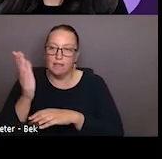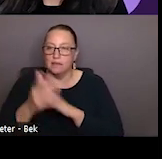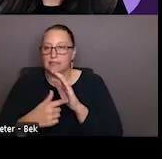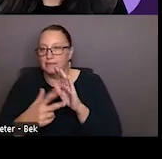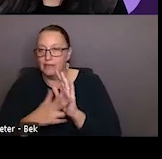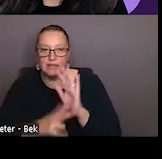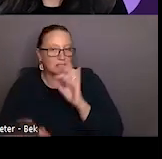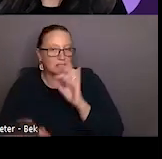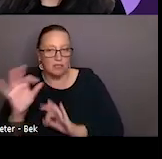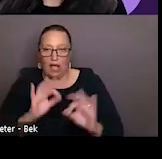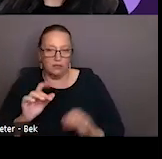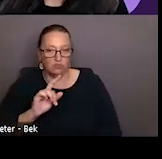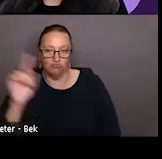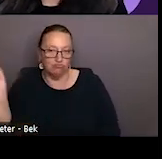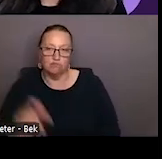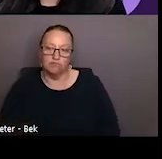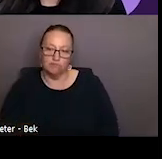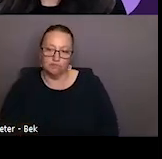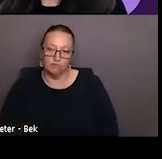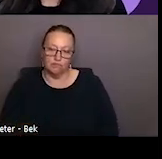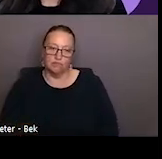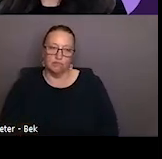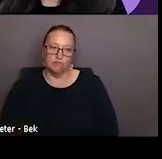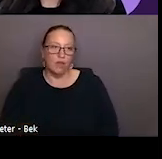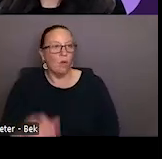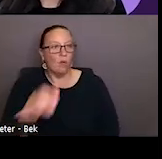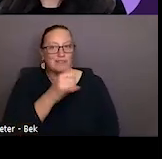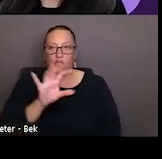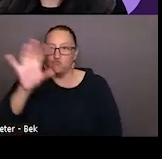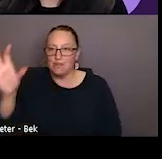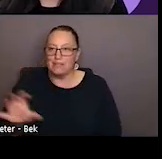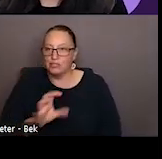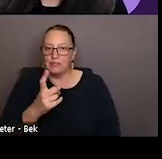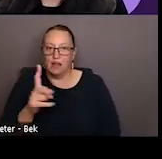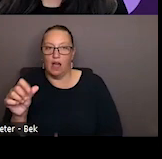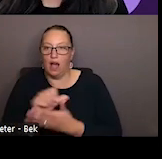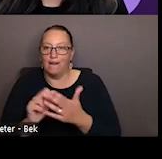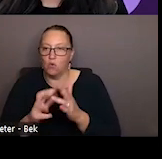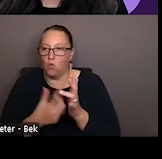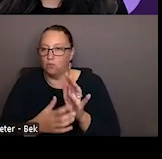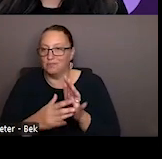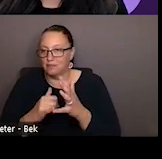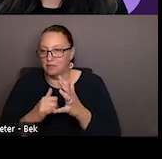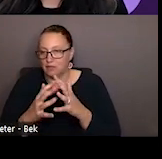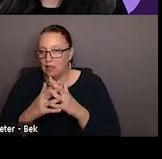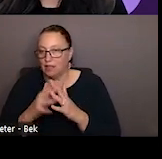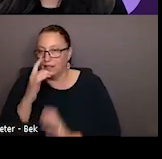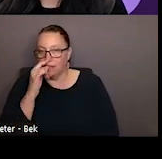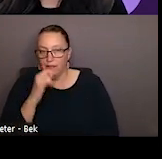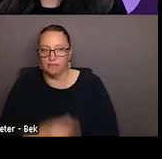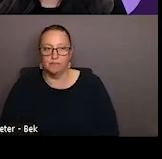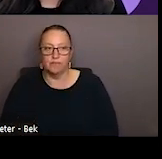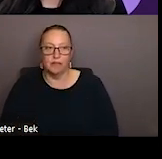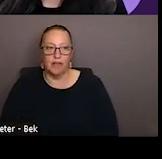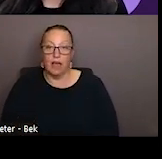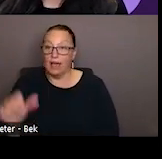I'll quickly go over the eligible regions and art forms. There are more than 50 countries and territories in